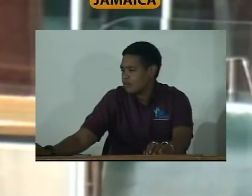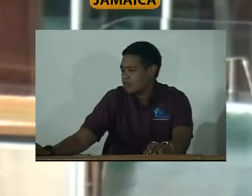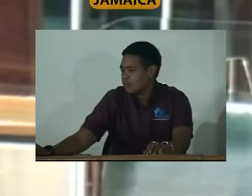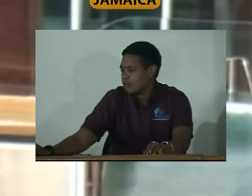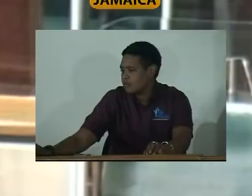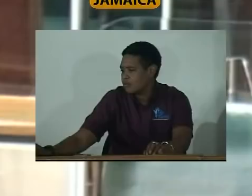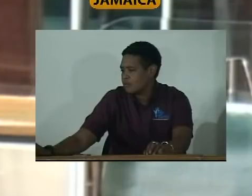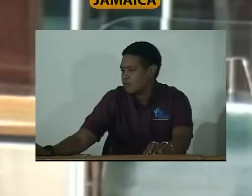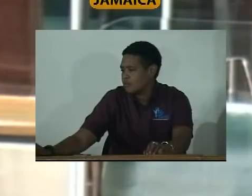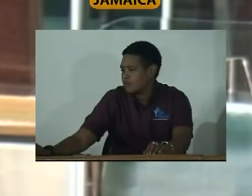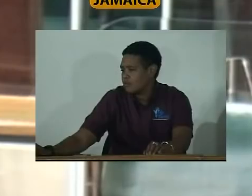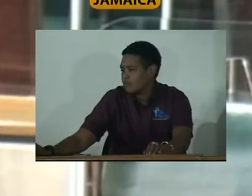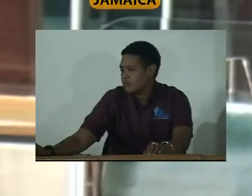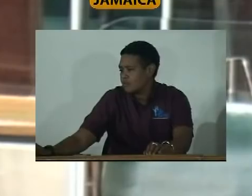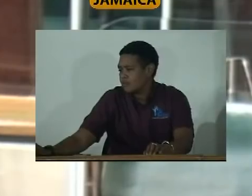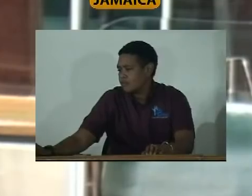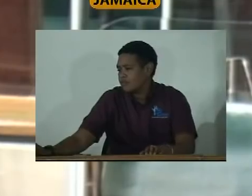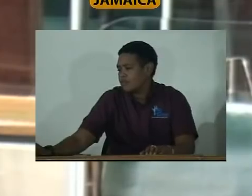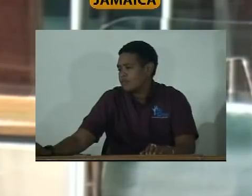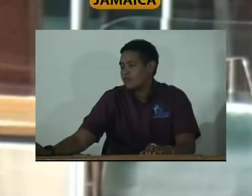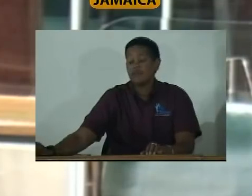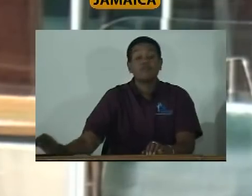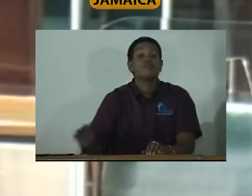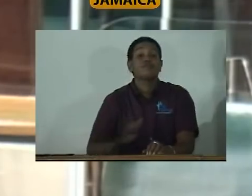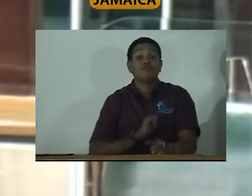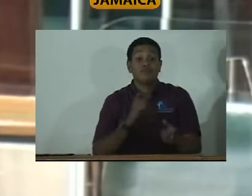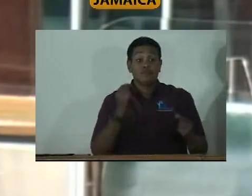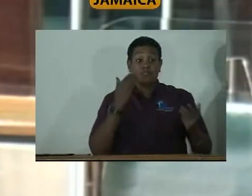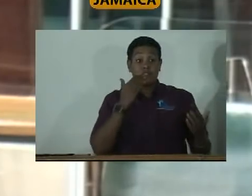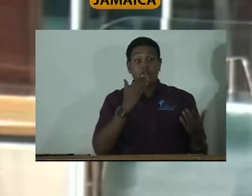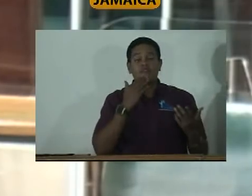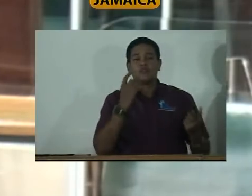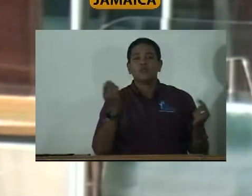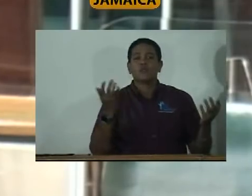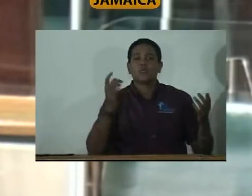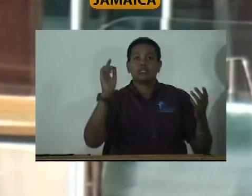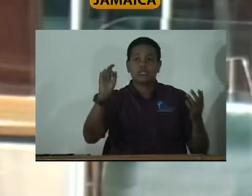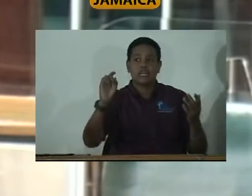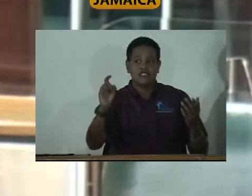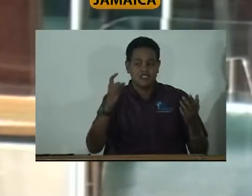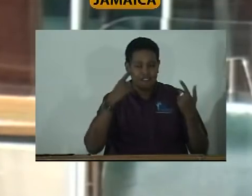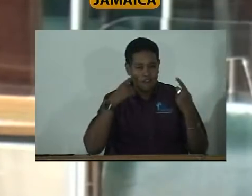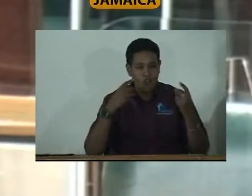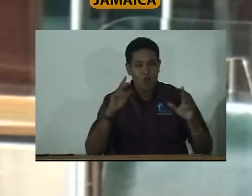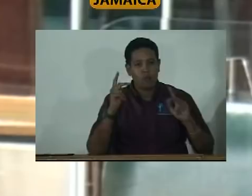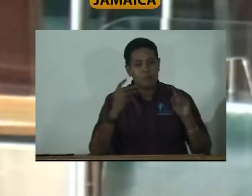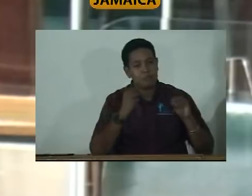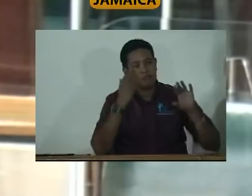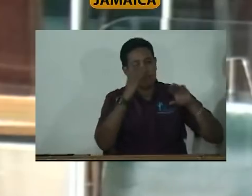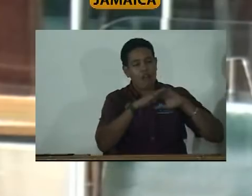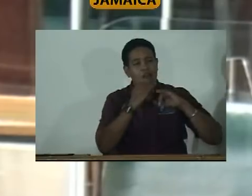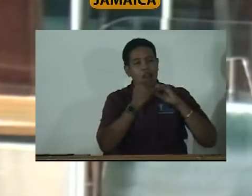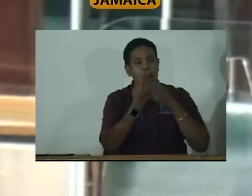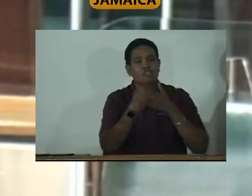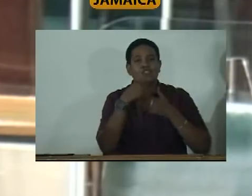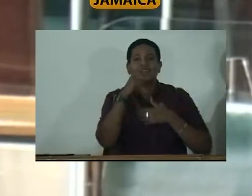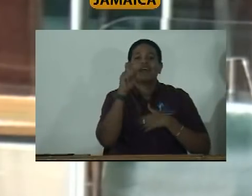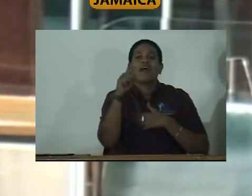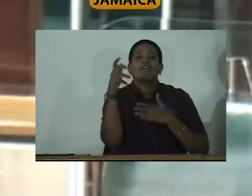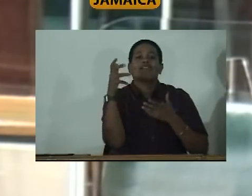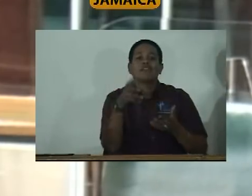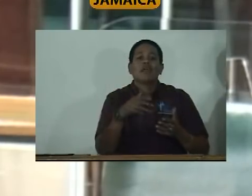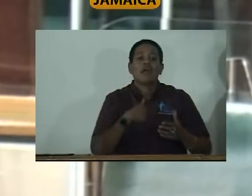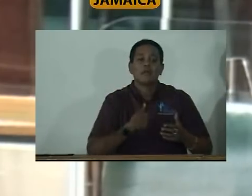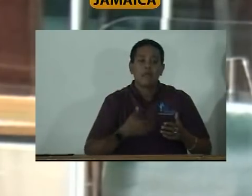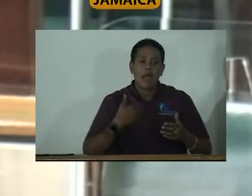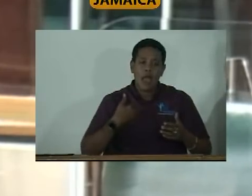that committee, the Standing Orders Committee, which worked on that, I am quite proud of the fact that we have